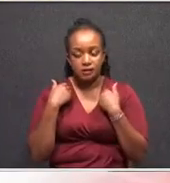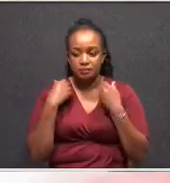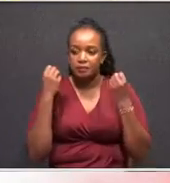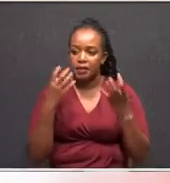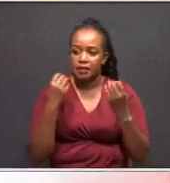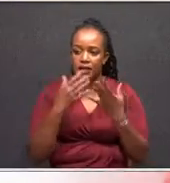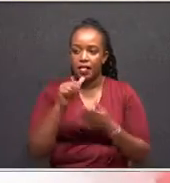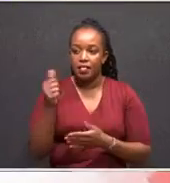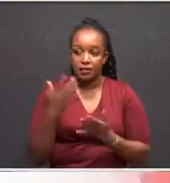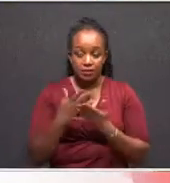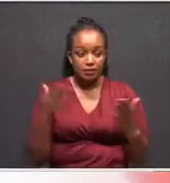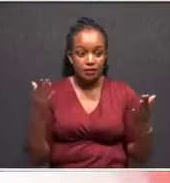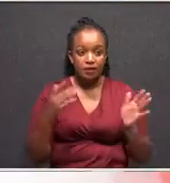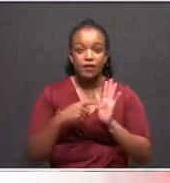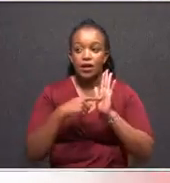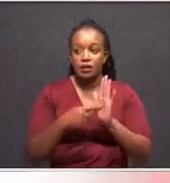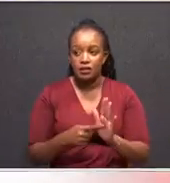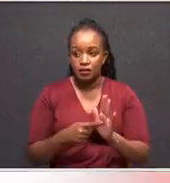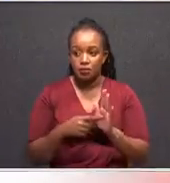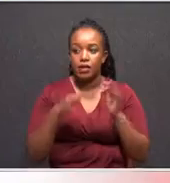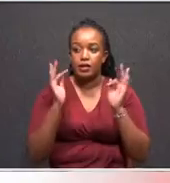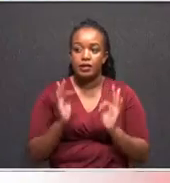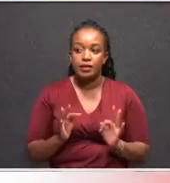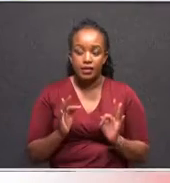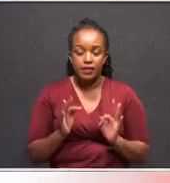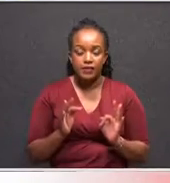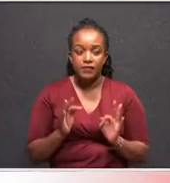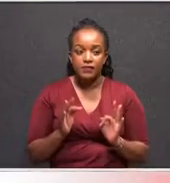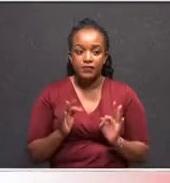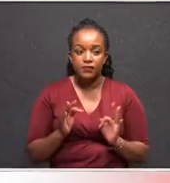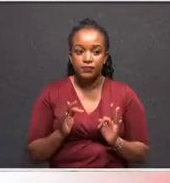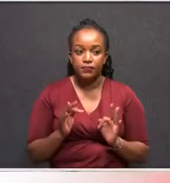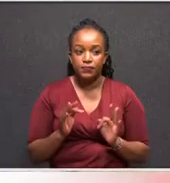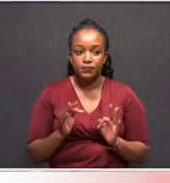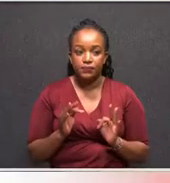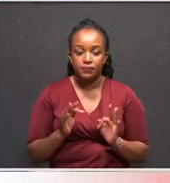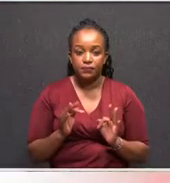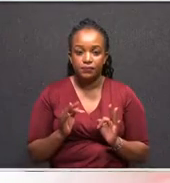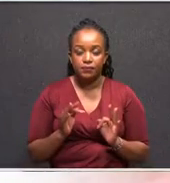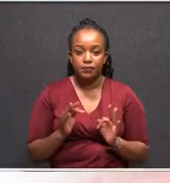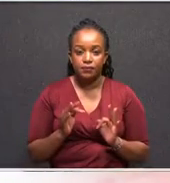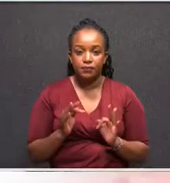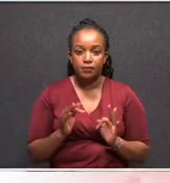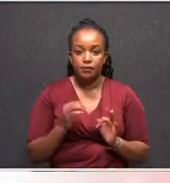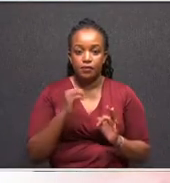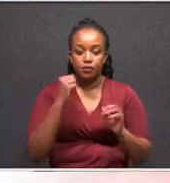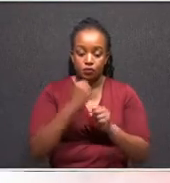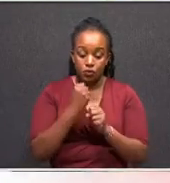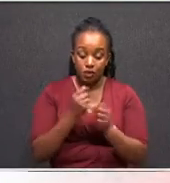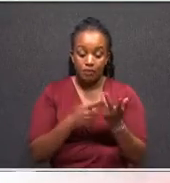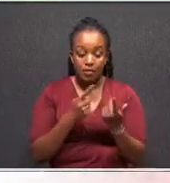Kama pengine mjaka ama management mjaka sana na kupiga hesabu mzuri mara mingi sana huwa zinatingisika. So